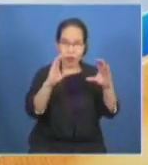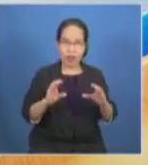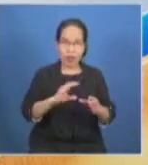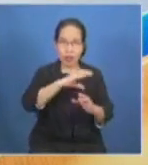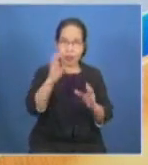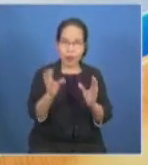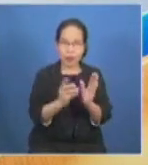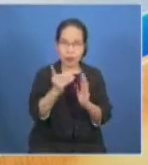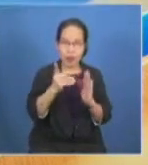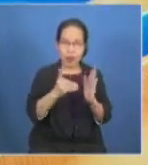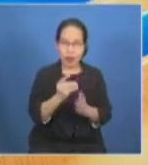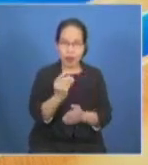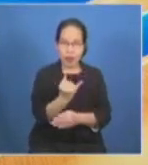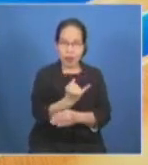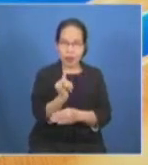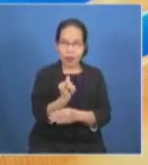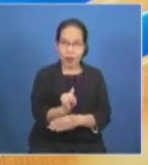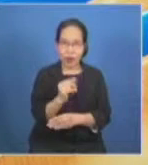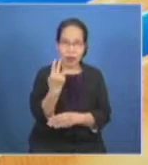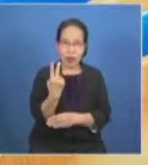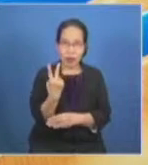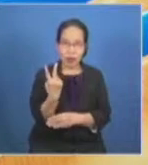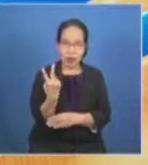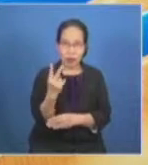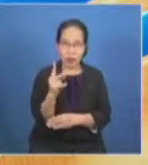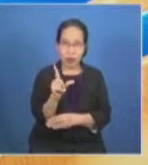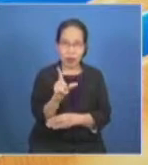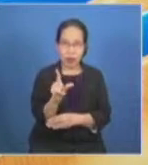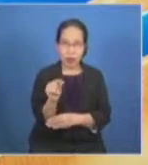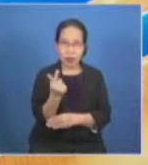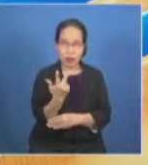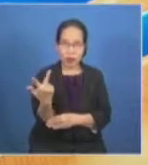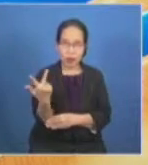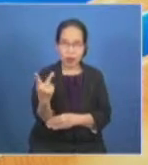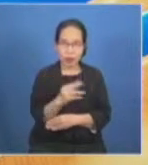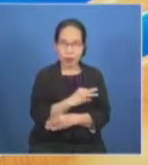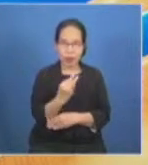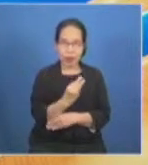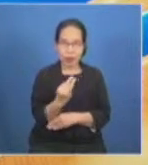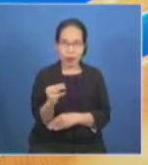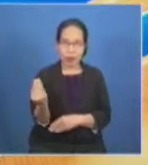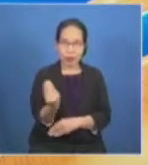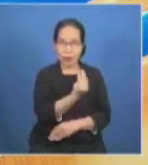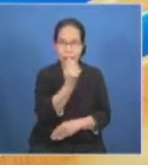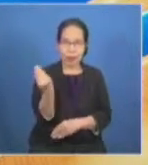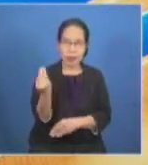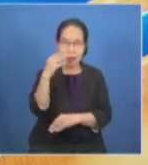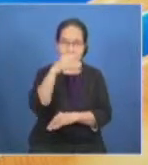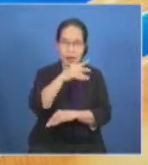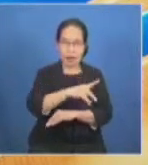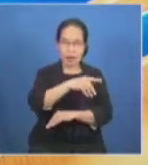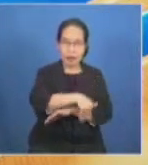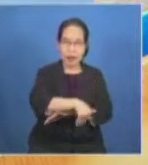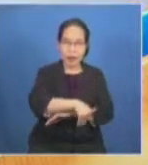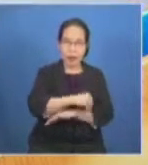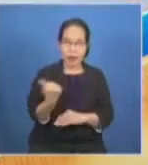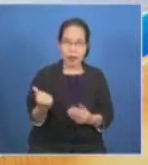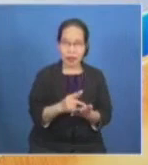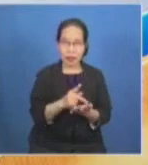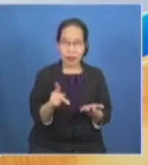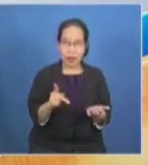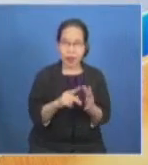we are inviting you for our mass indoctrination on January 2, 2023, Monday, 7